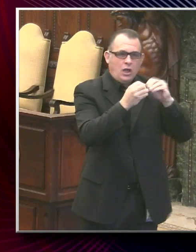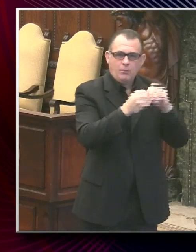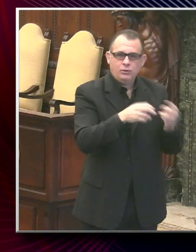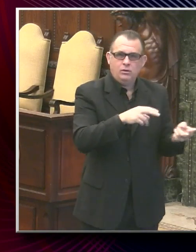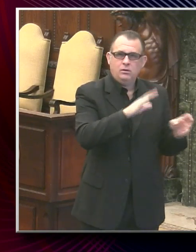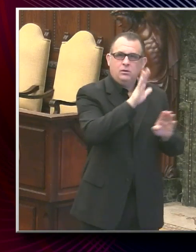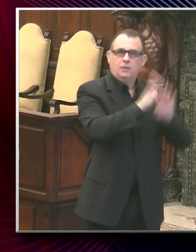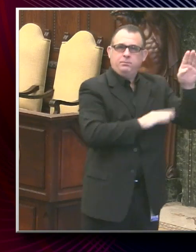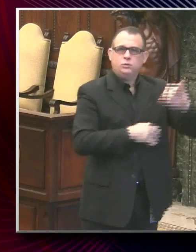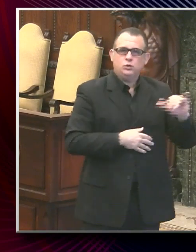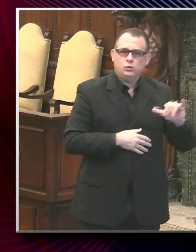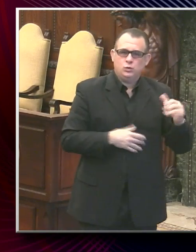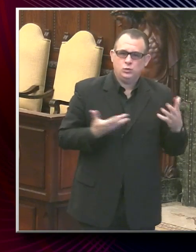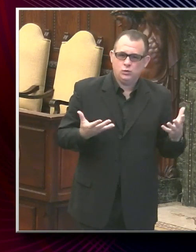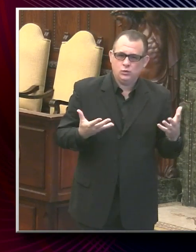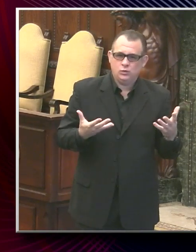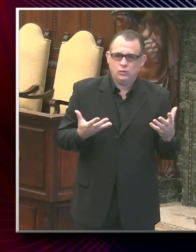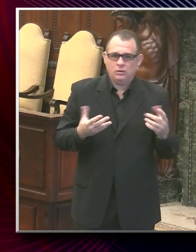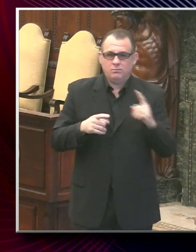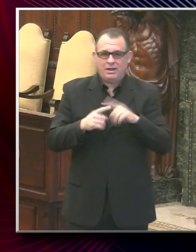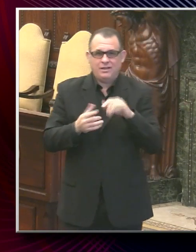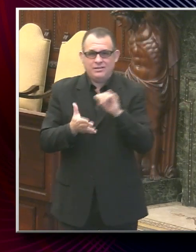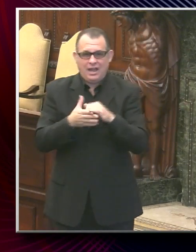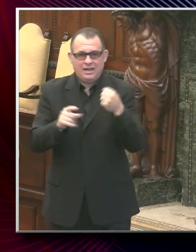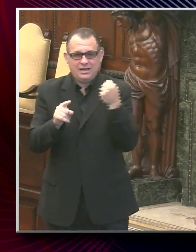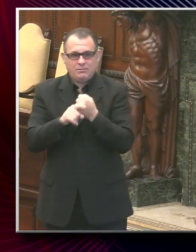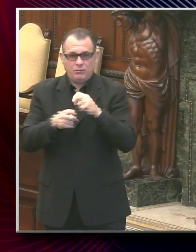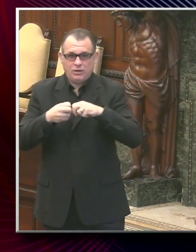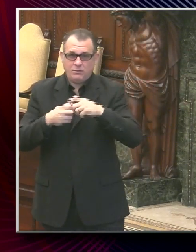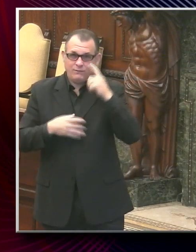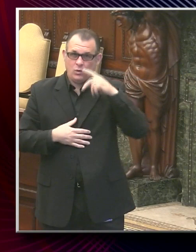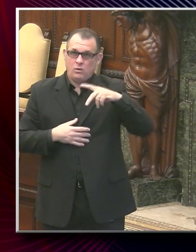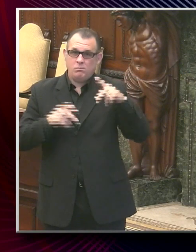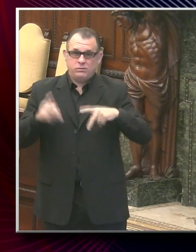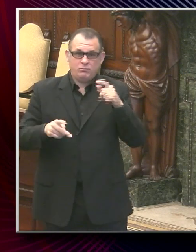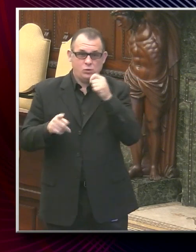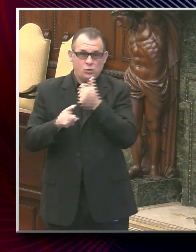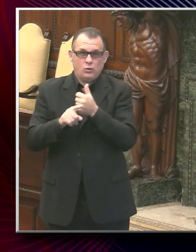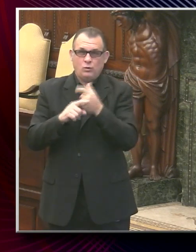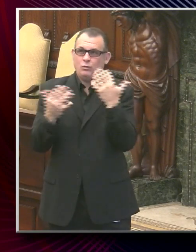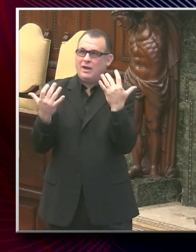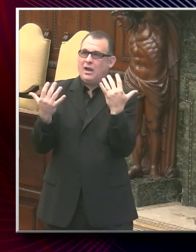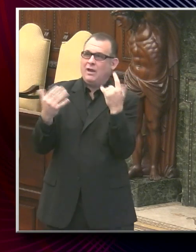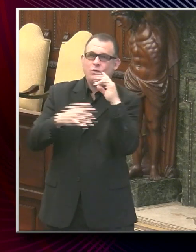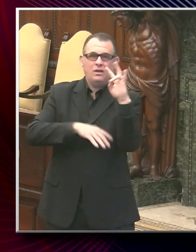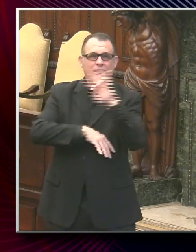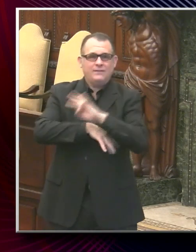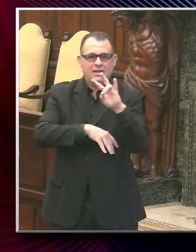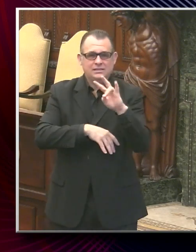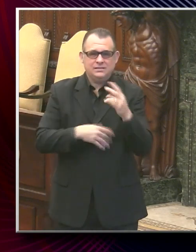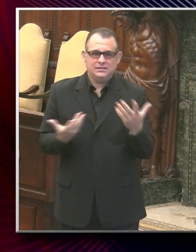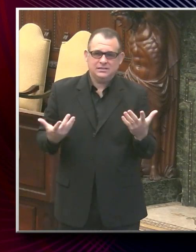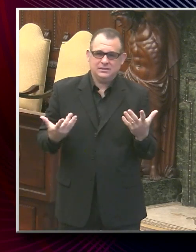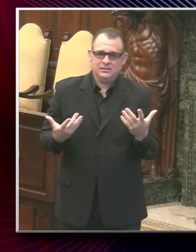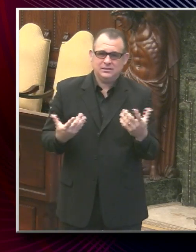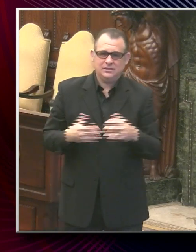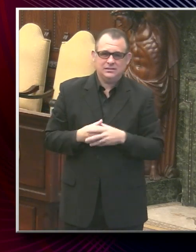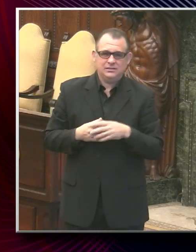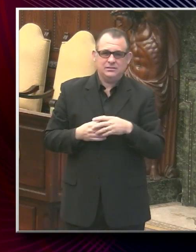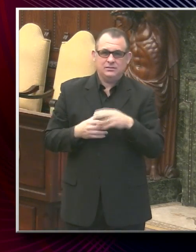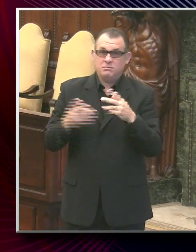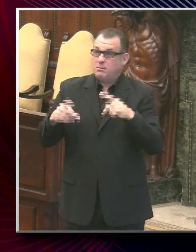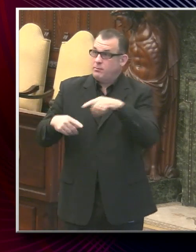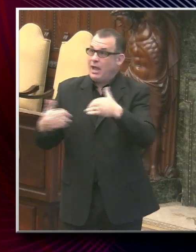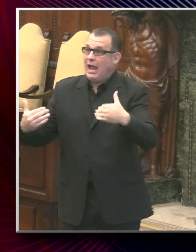for people who are being notified after 7 days or more of their positive results. So people who are possibly infectious, but they don't know it during that